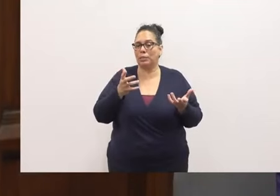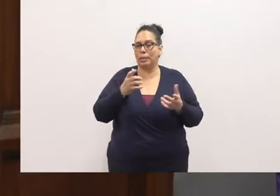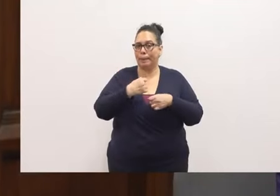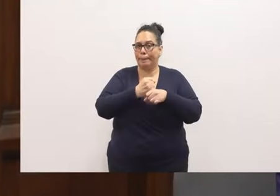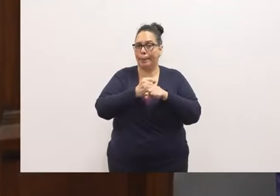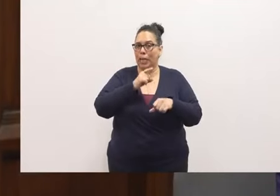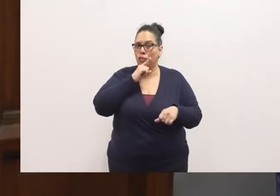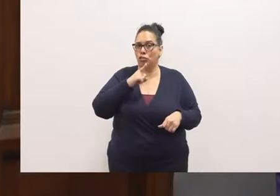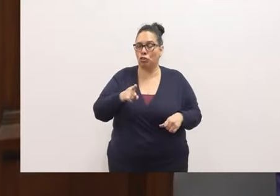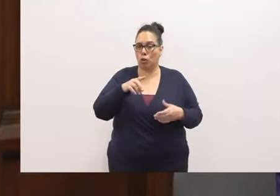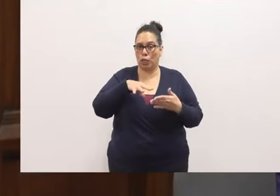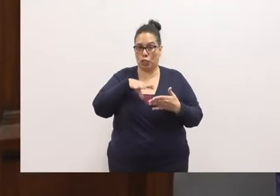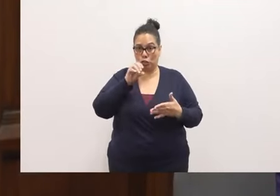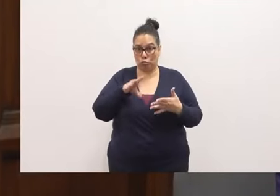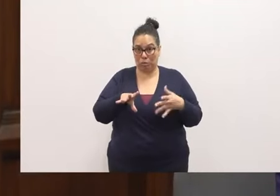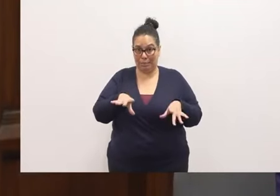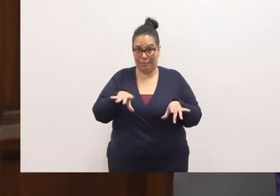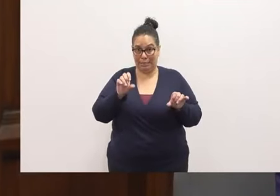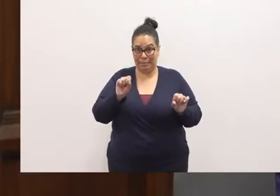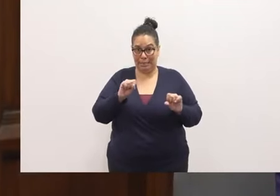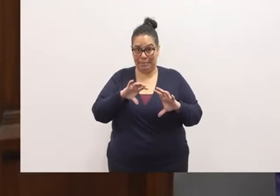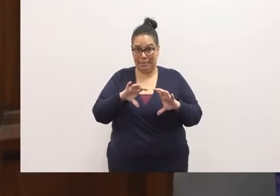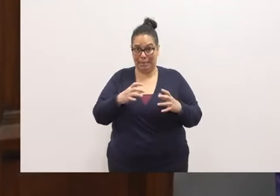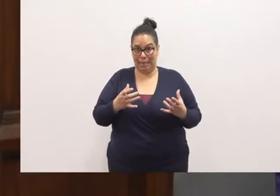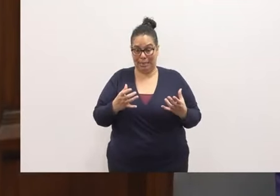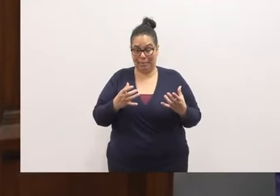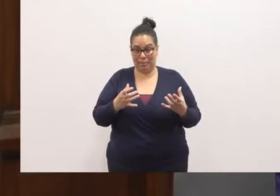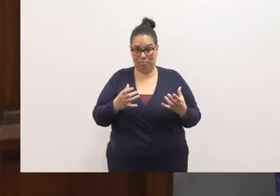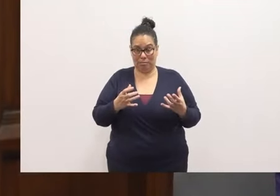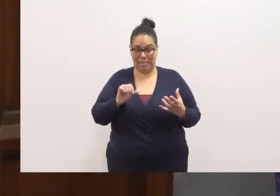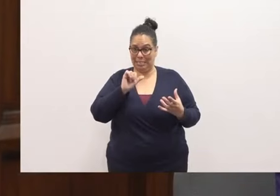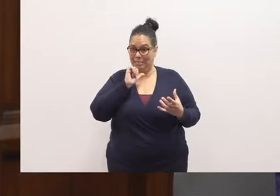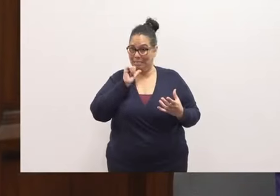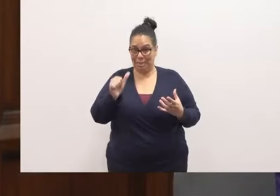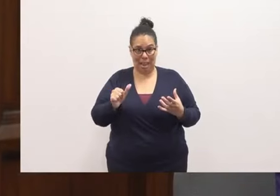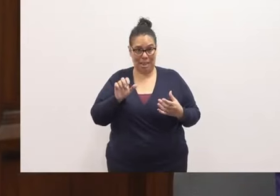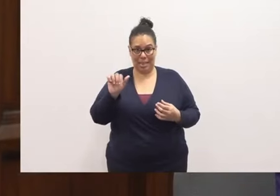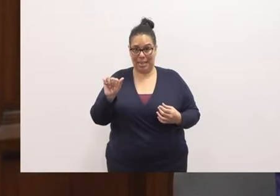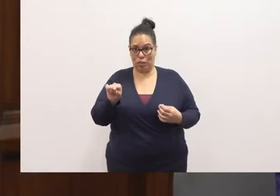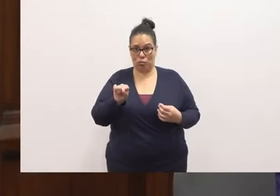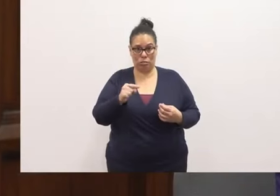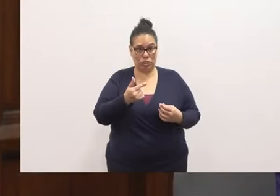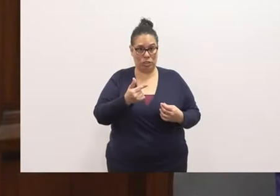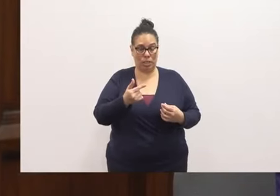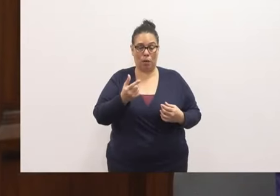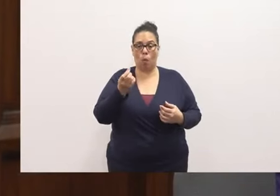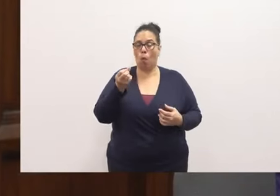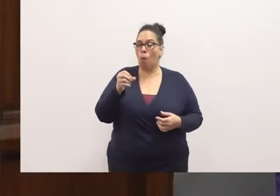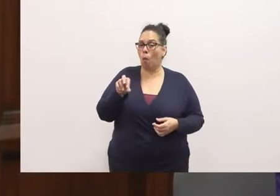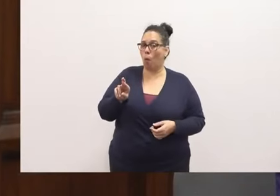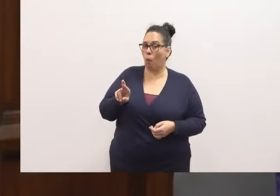when a student either takes a class that's not fulfilling the A through G requirement, or